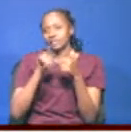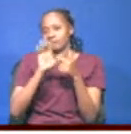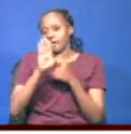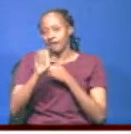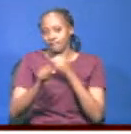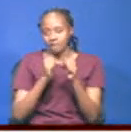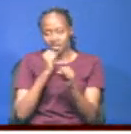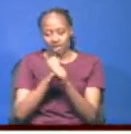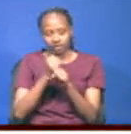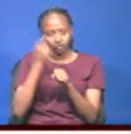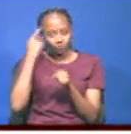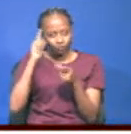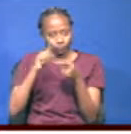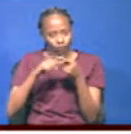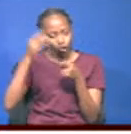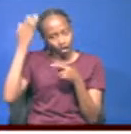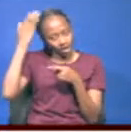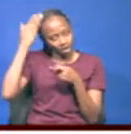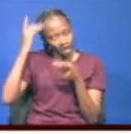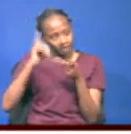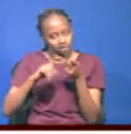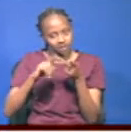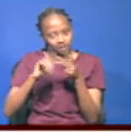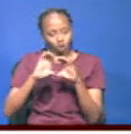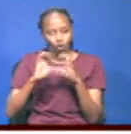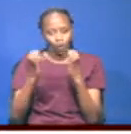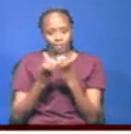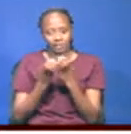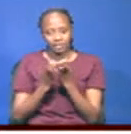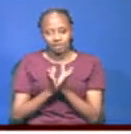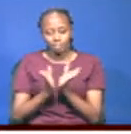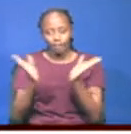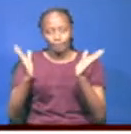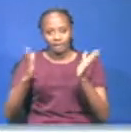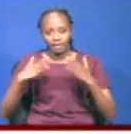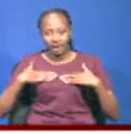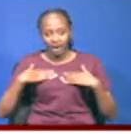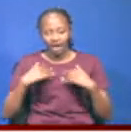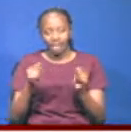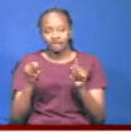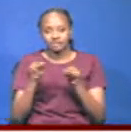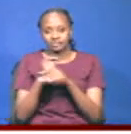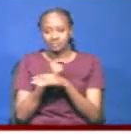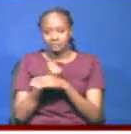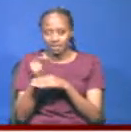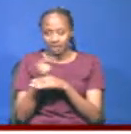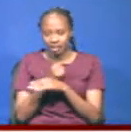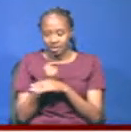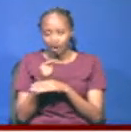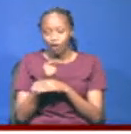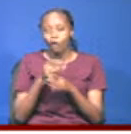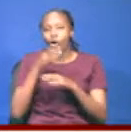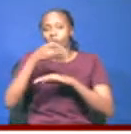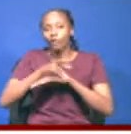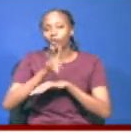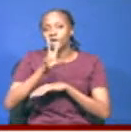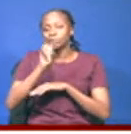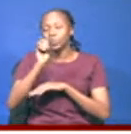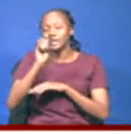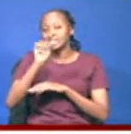nursing, community and public health, training over 20,000 workers.